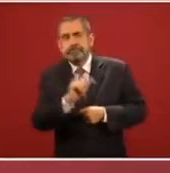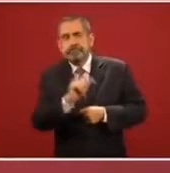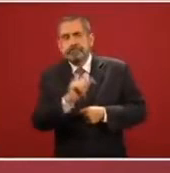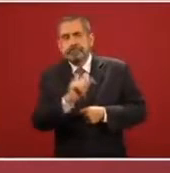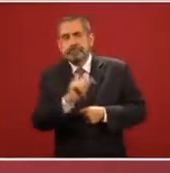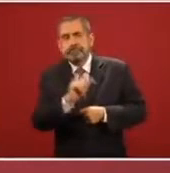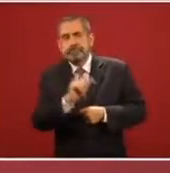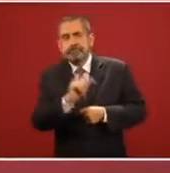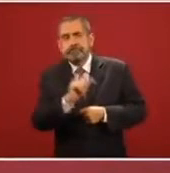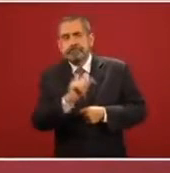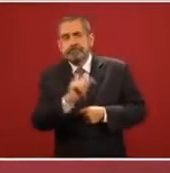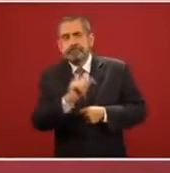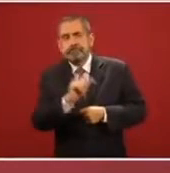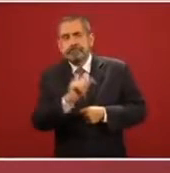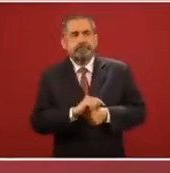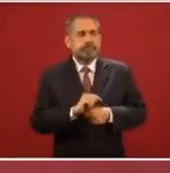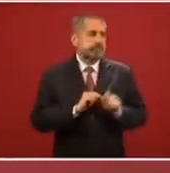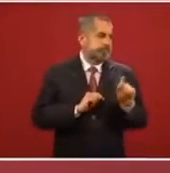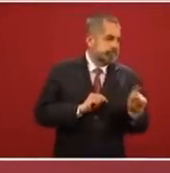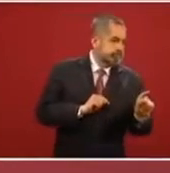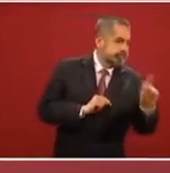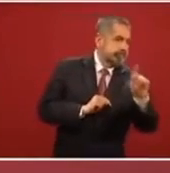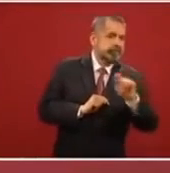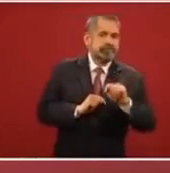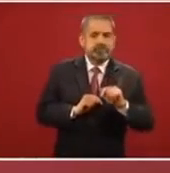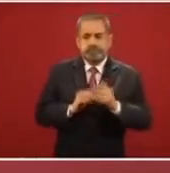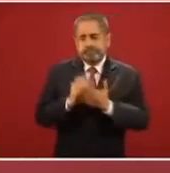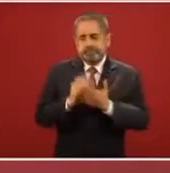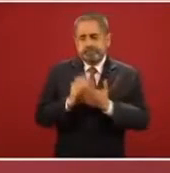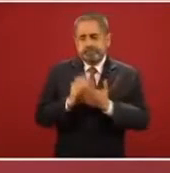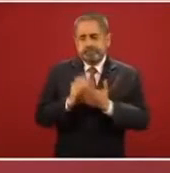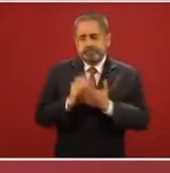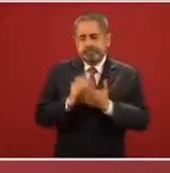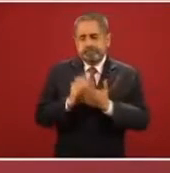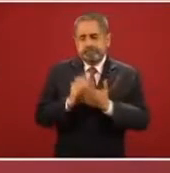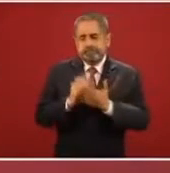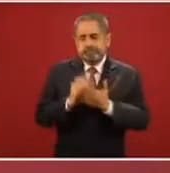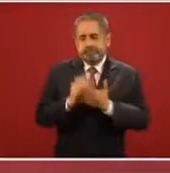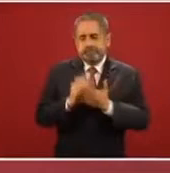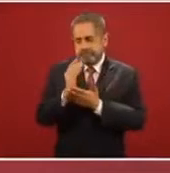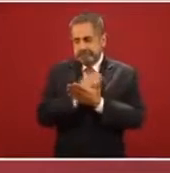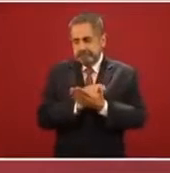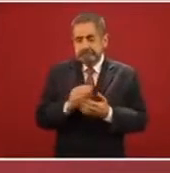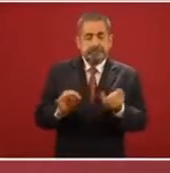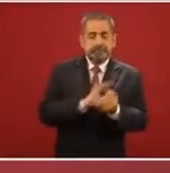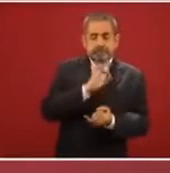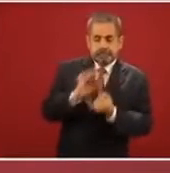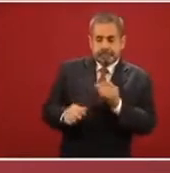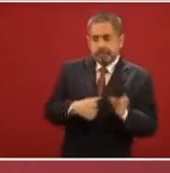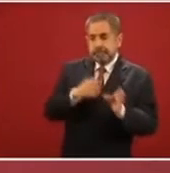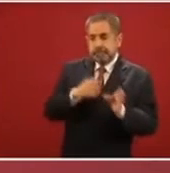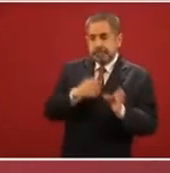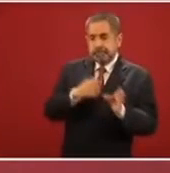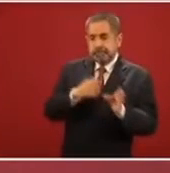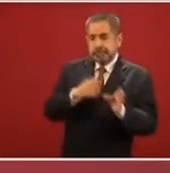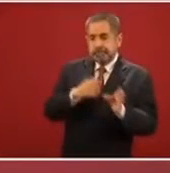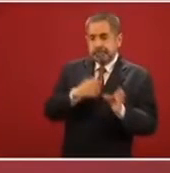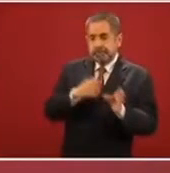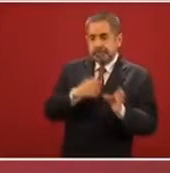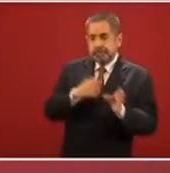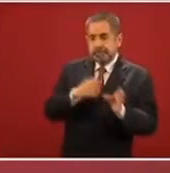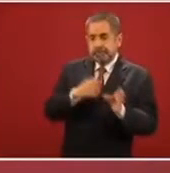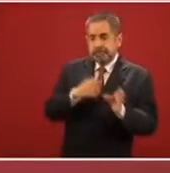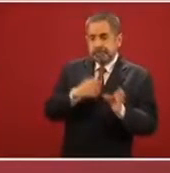geographically speaking, in small groups. Y finalmente, And finally, transmisión diseminada